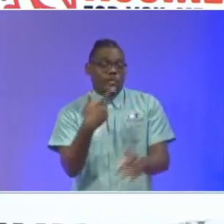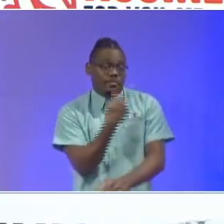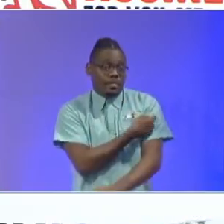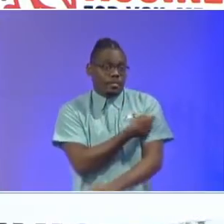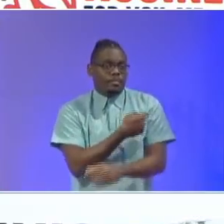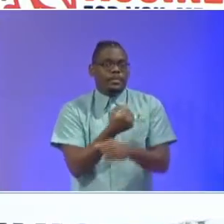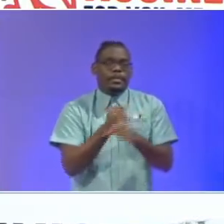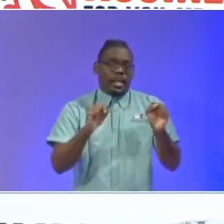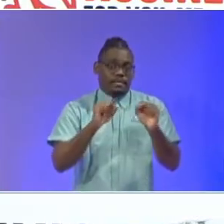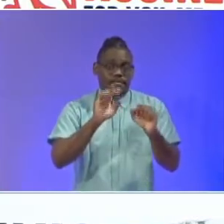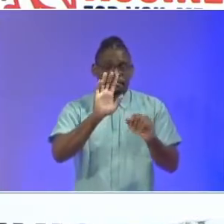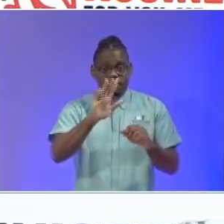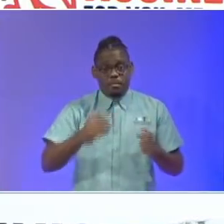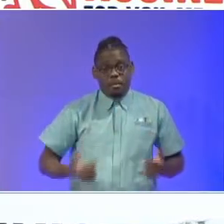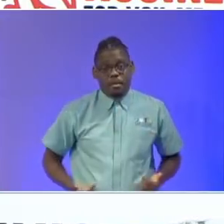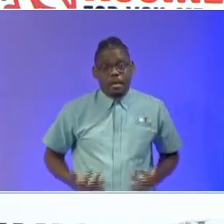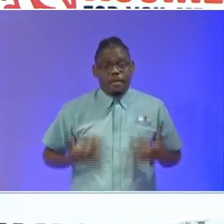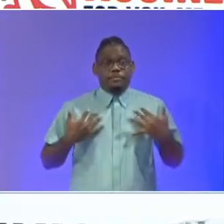uptake about